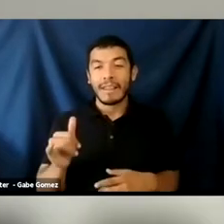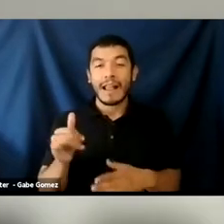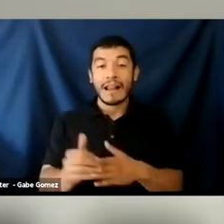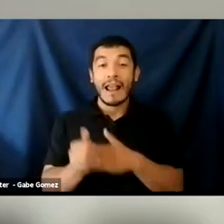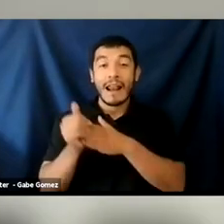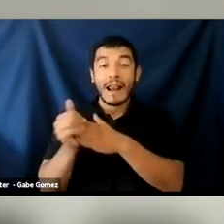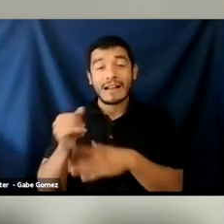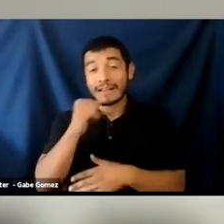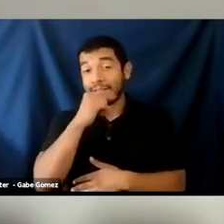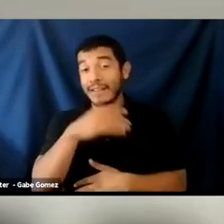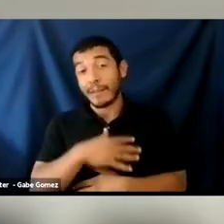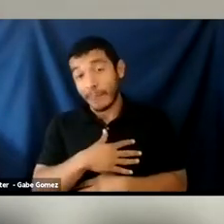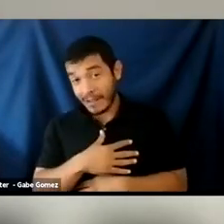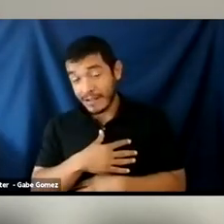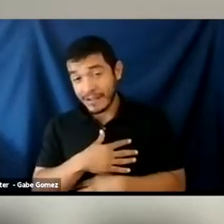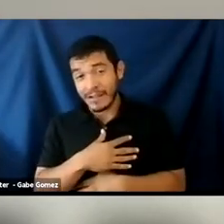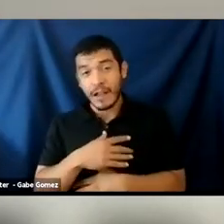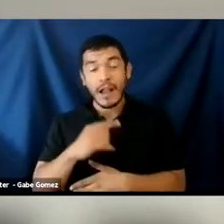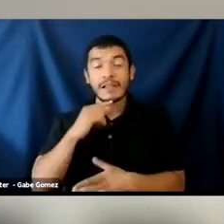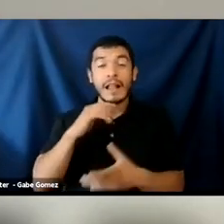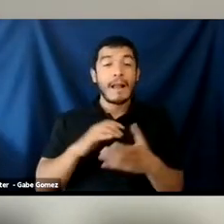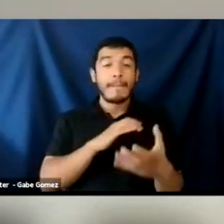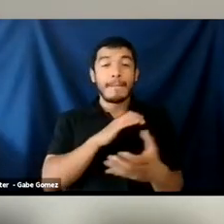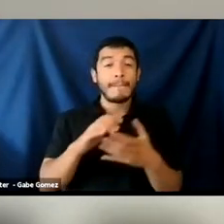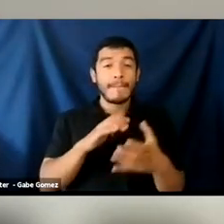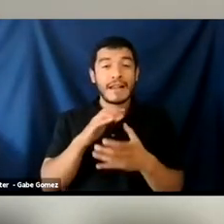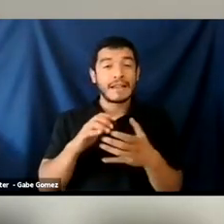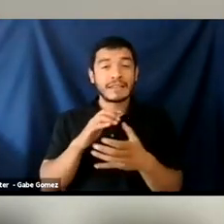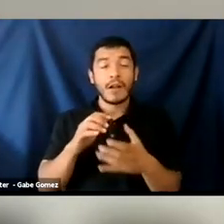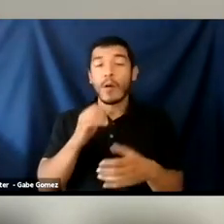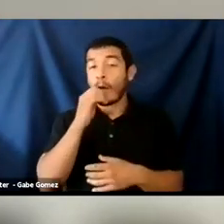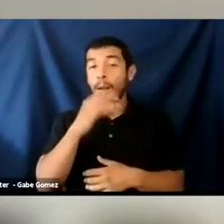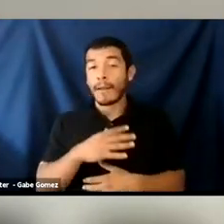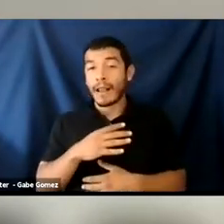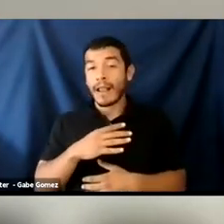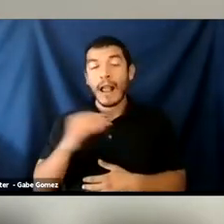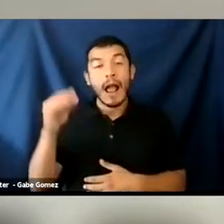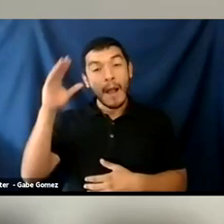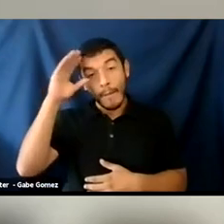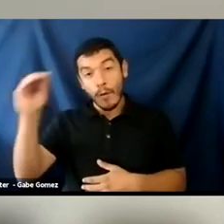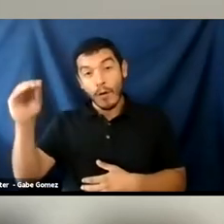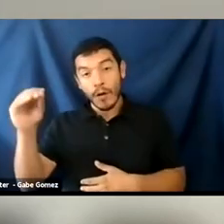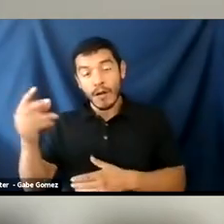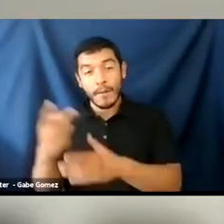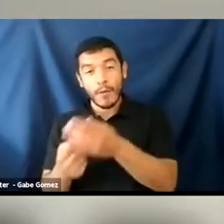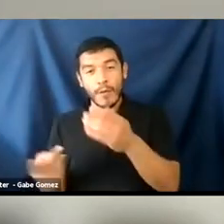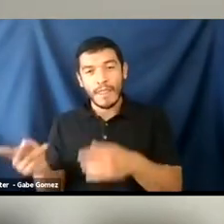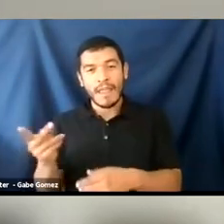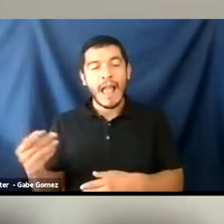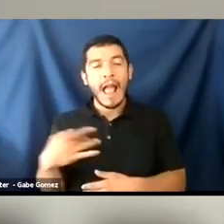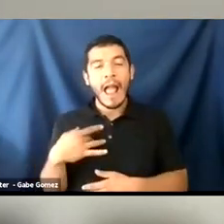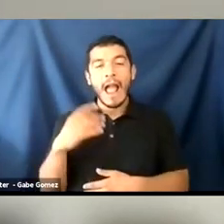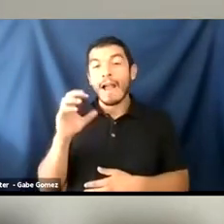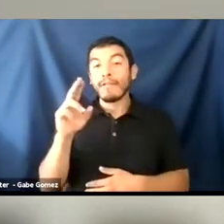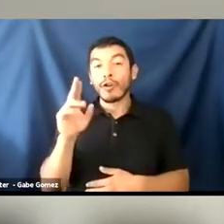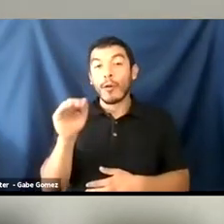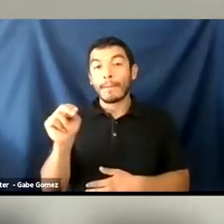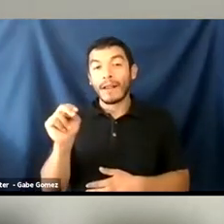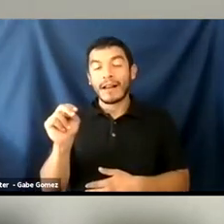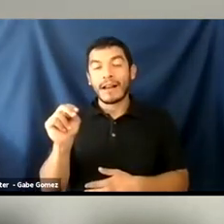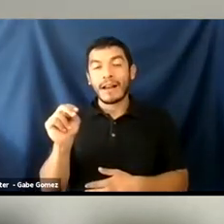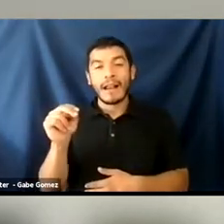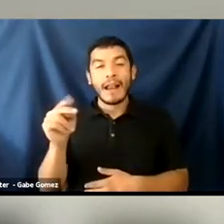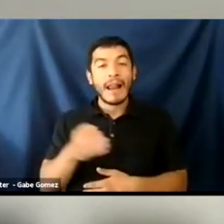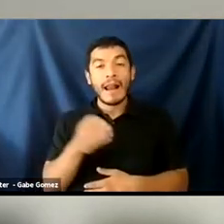is female. It's a mixed race young girl and boy. They have a Cuban neighbors that